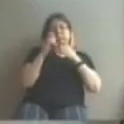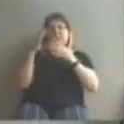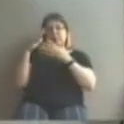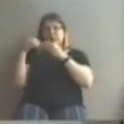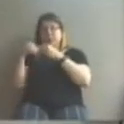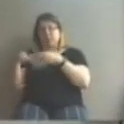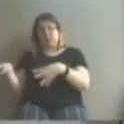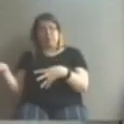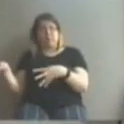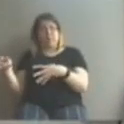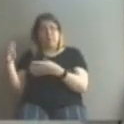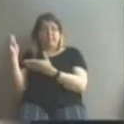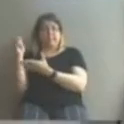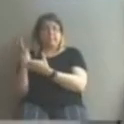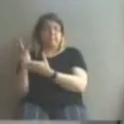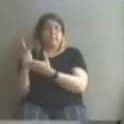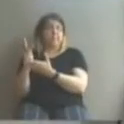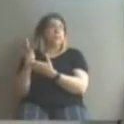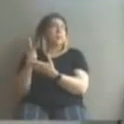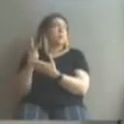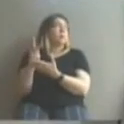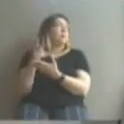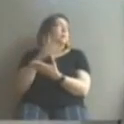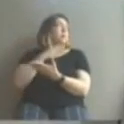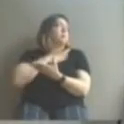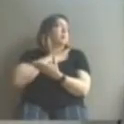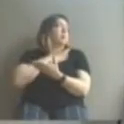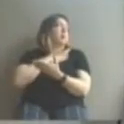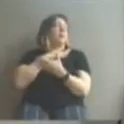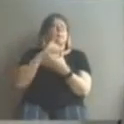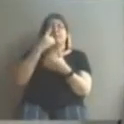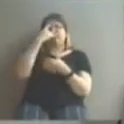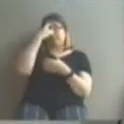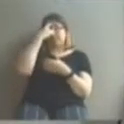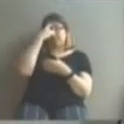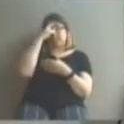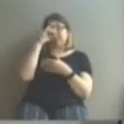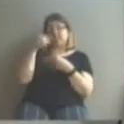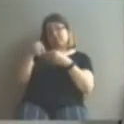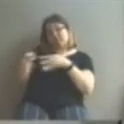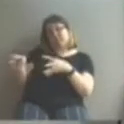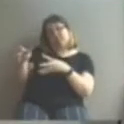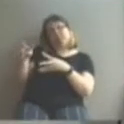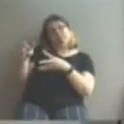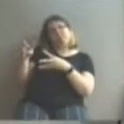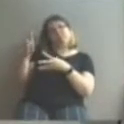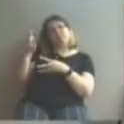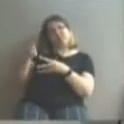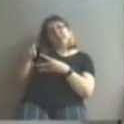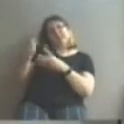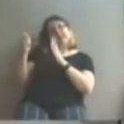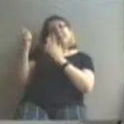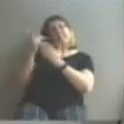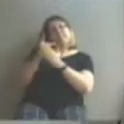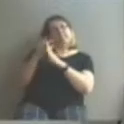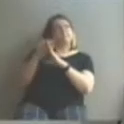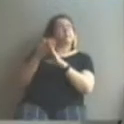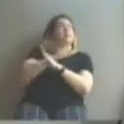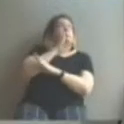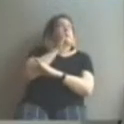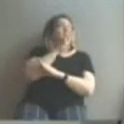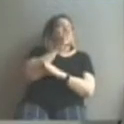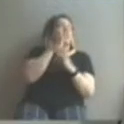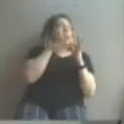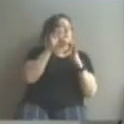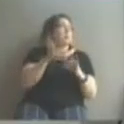Or the organizational chart. So my initial thought is that the organizational chart needs to go be approved before the job